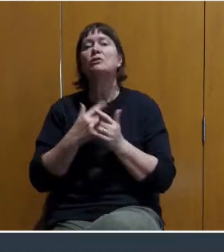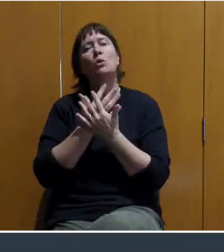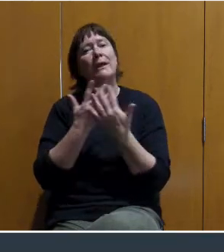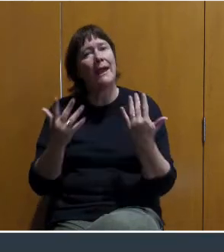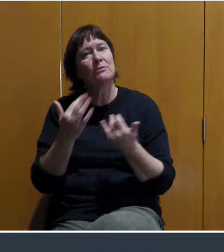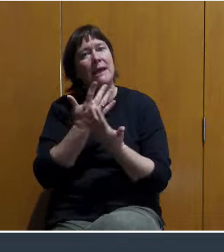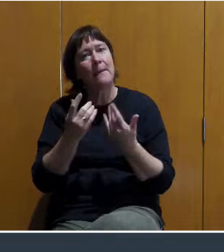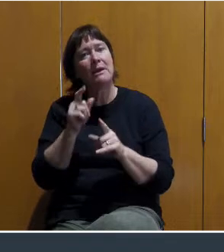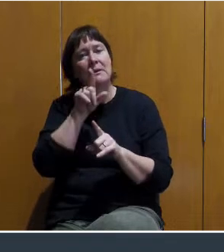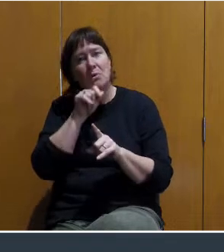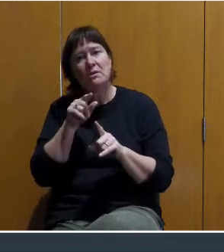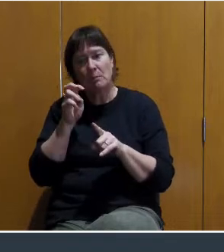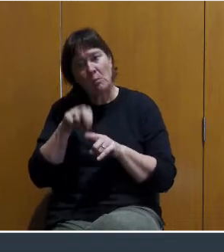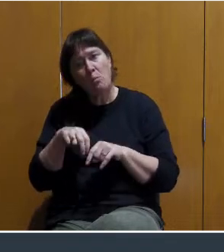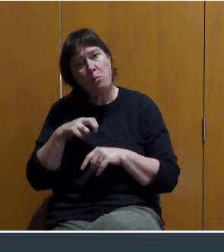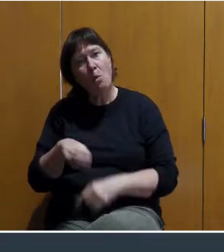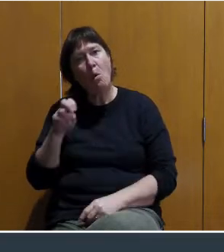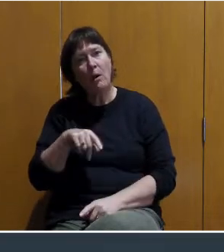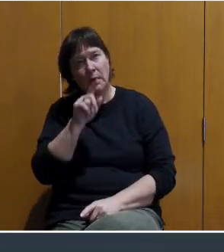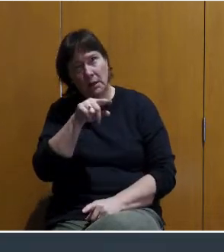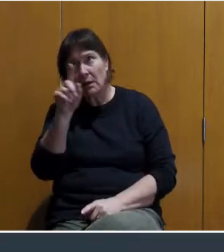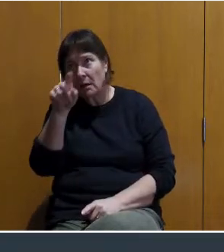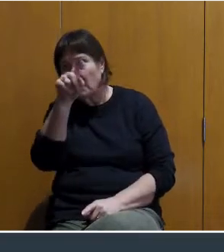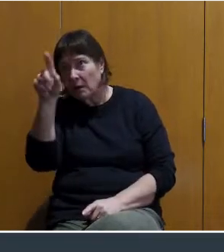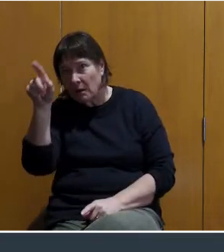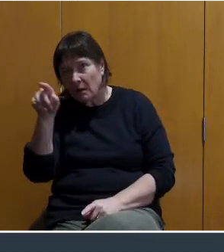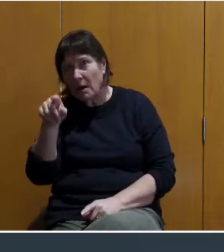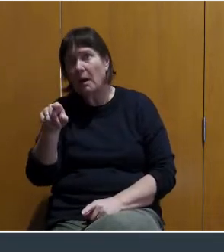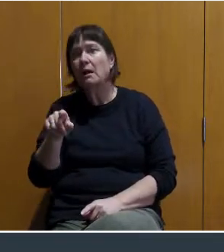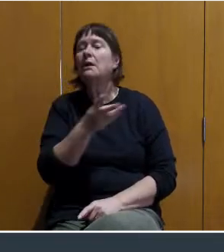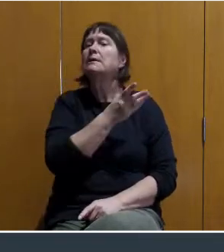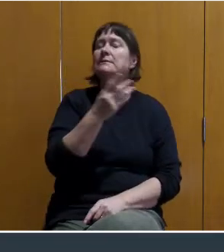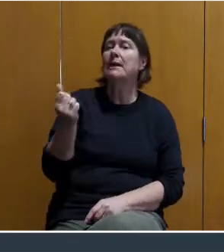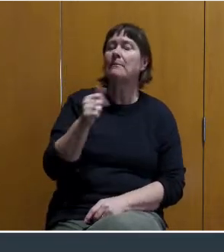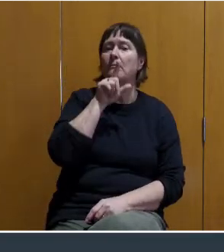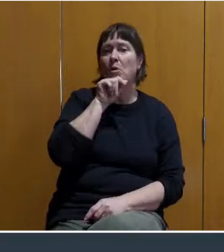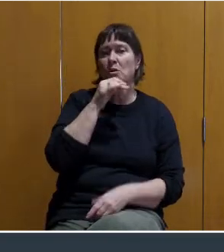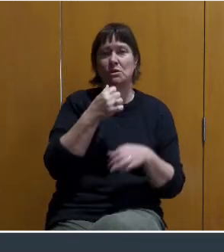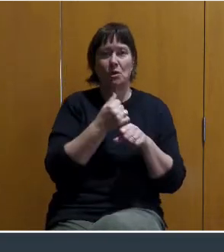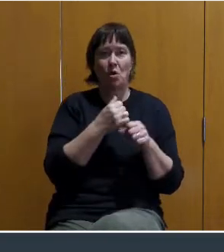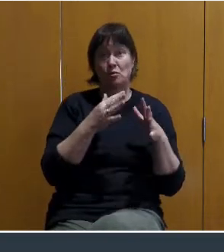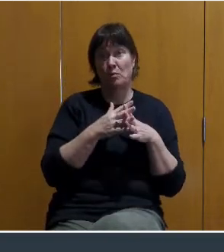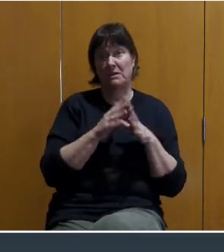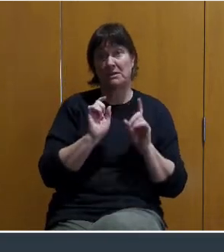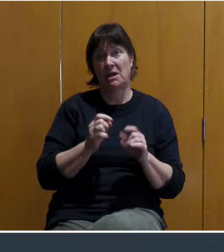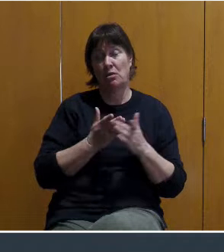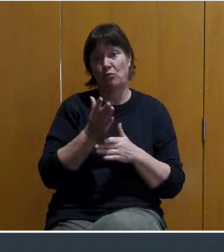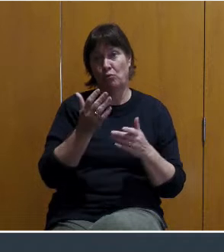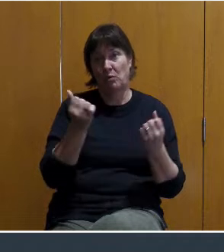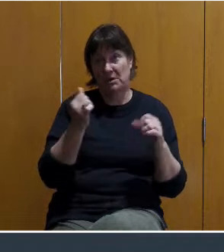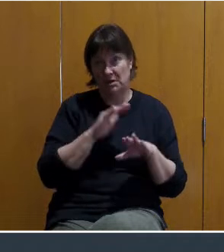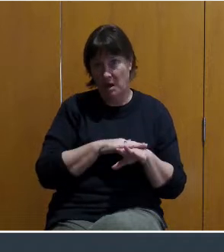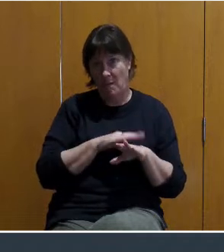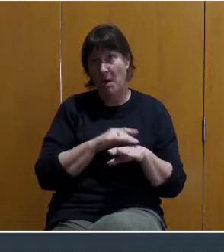stop banks. I saw there's a few godwits winter over each year, and I saw